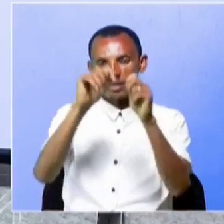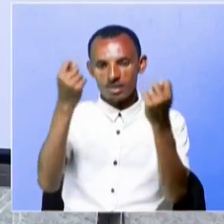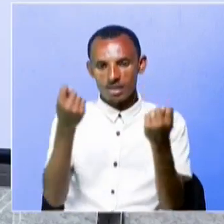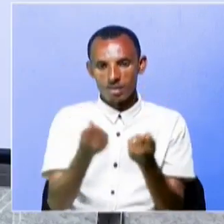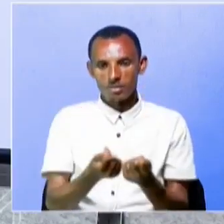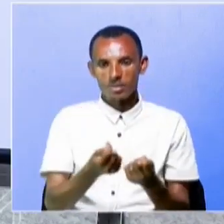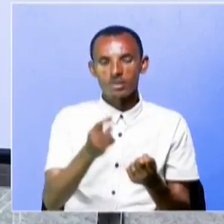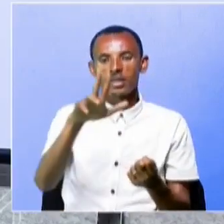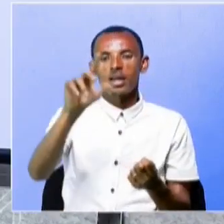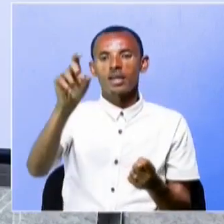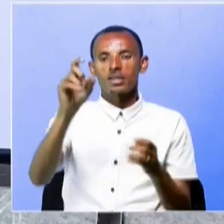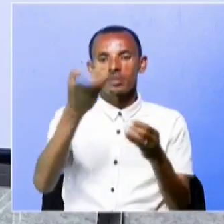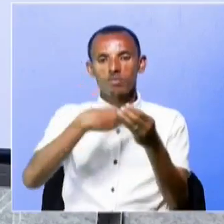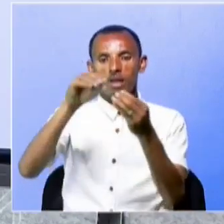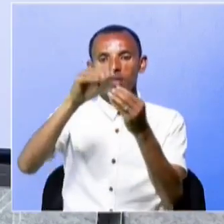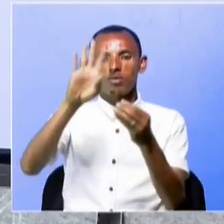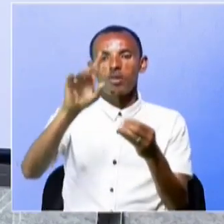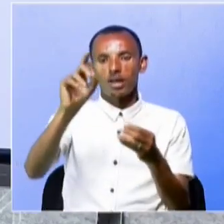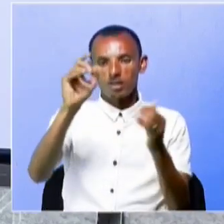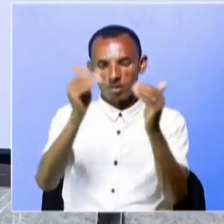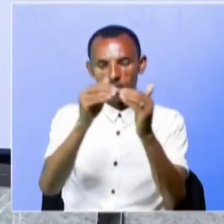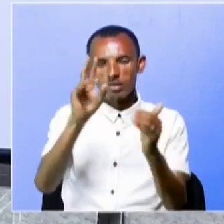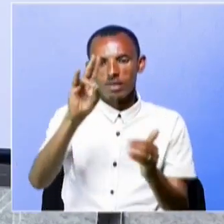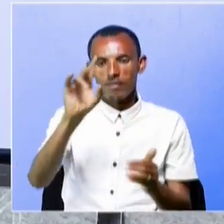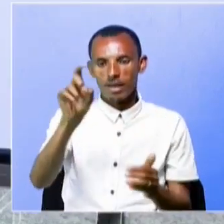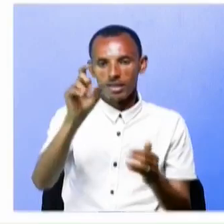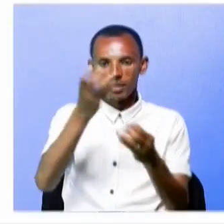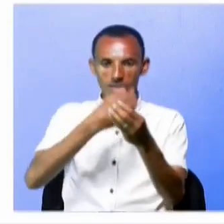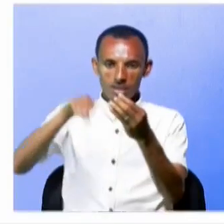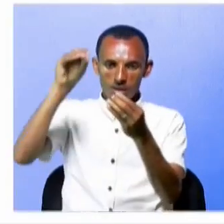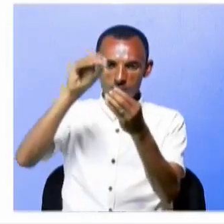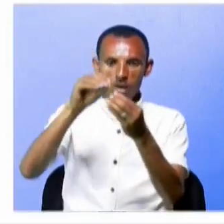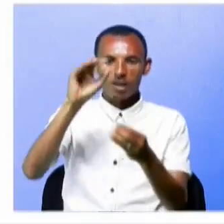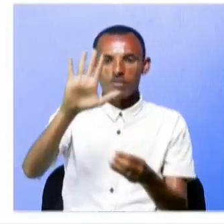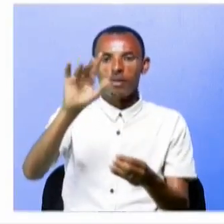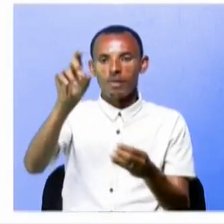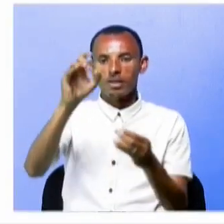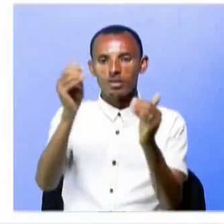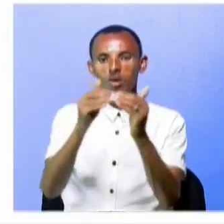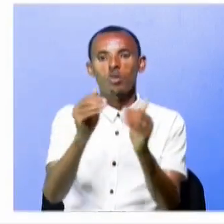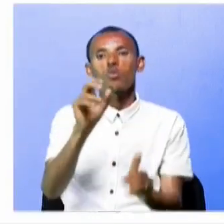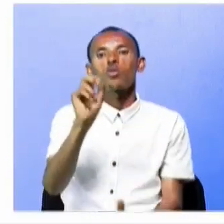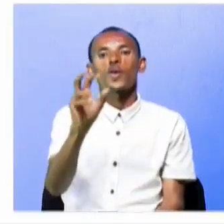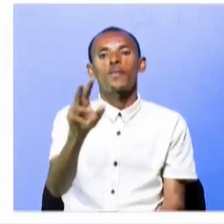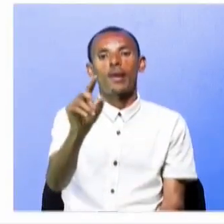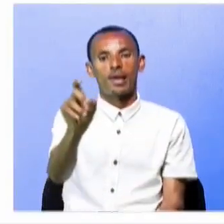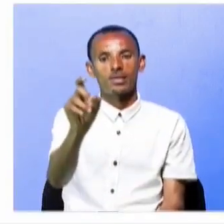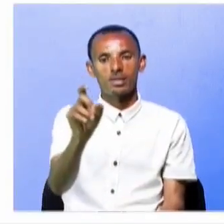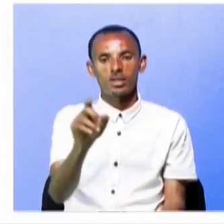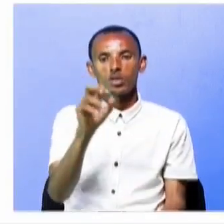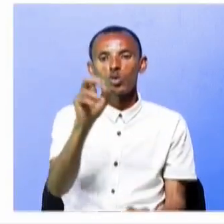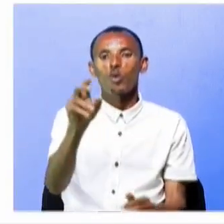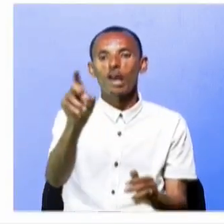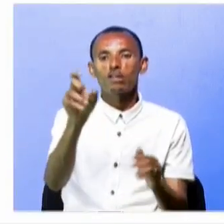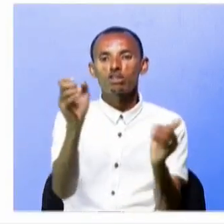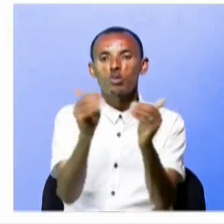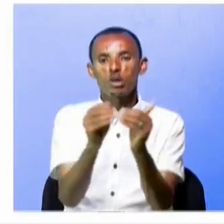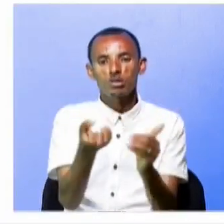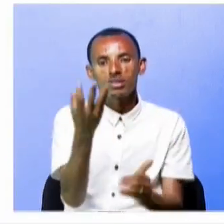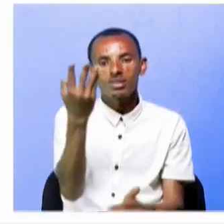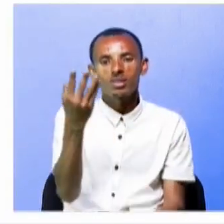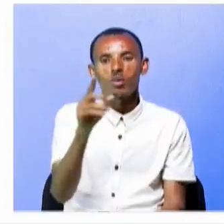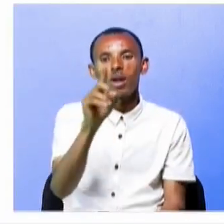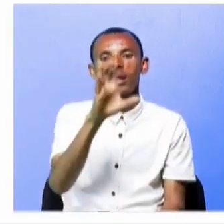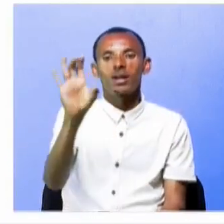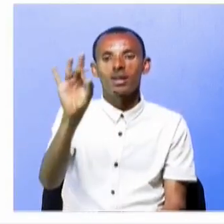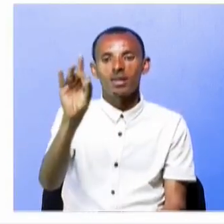is 7x. 7x and 5x is 12x. So 12x is equals to 180